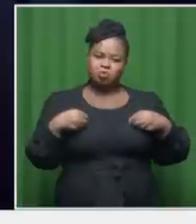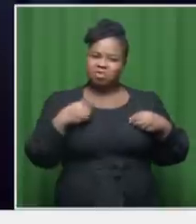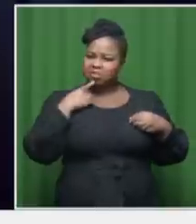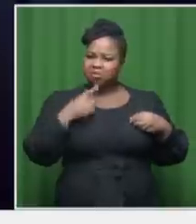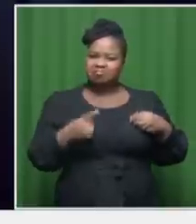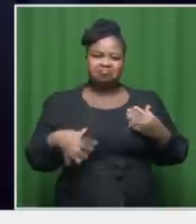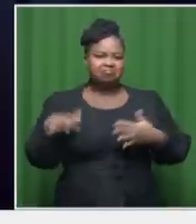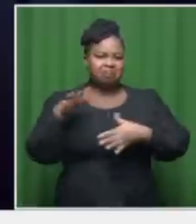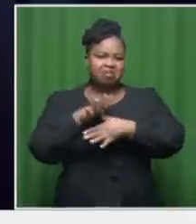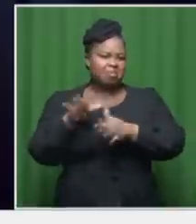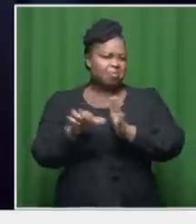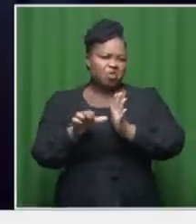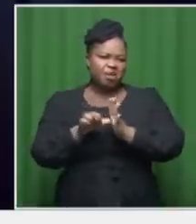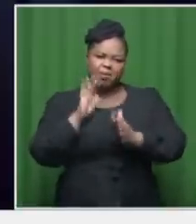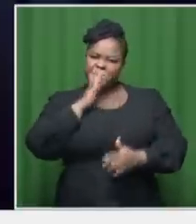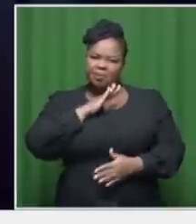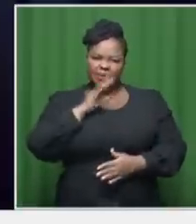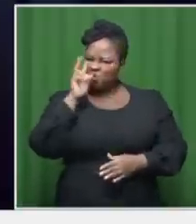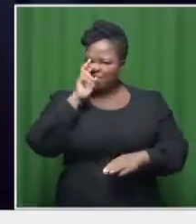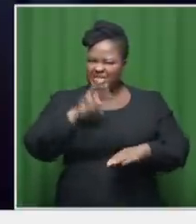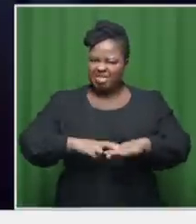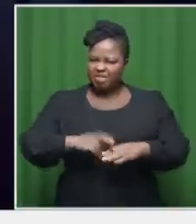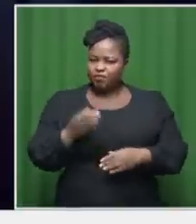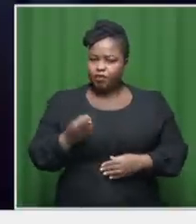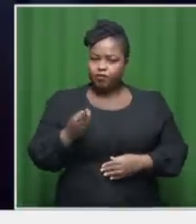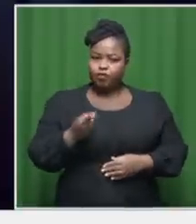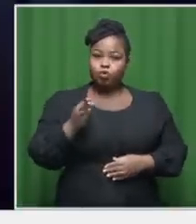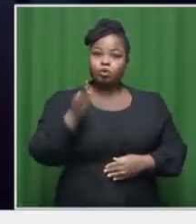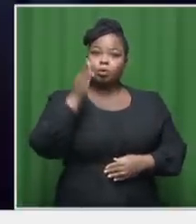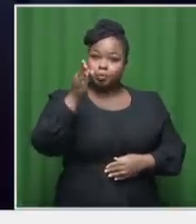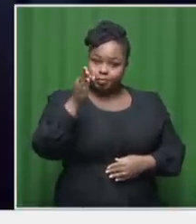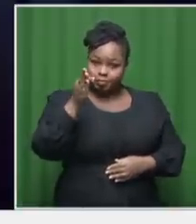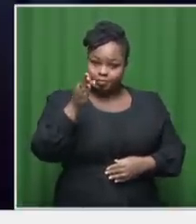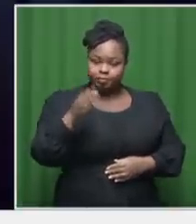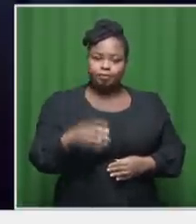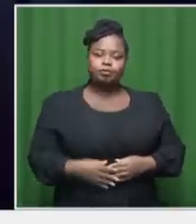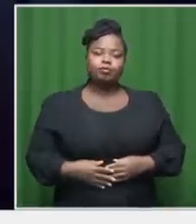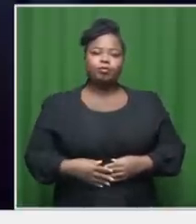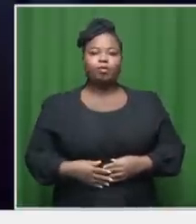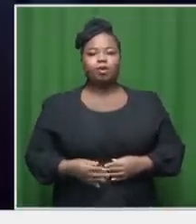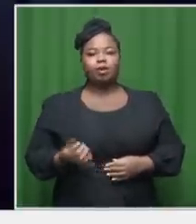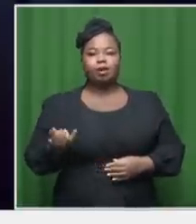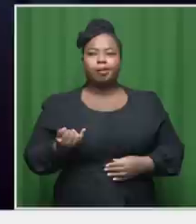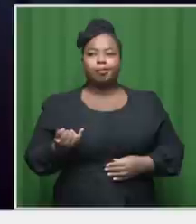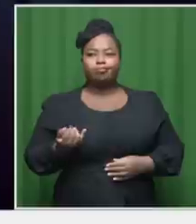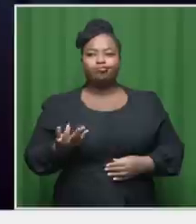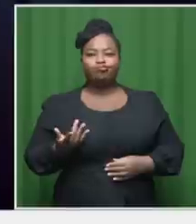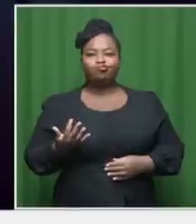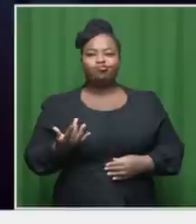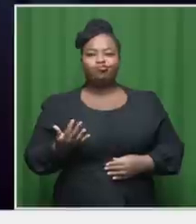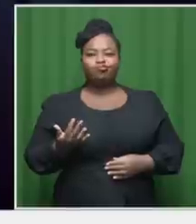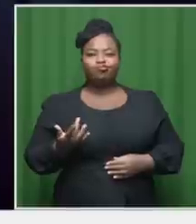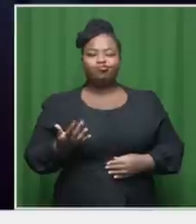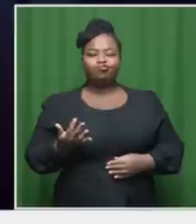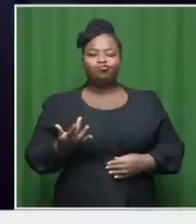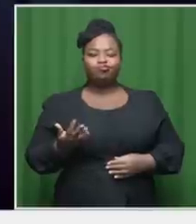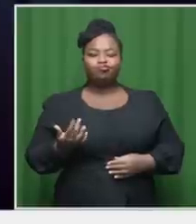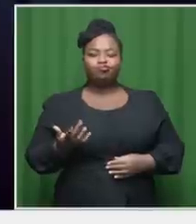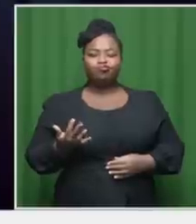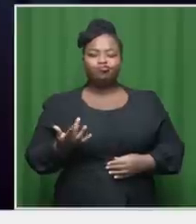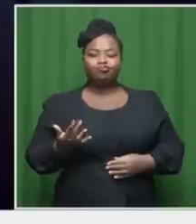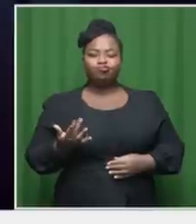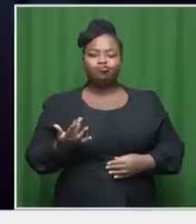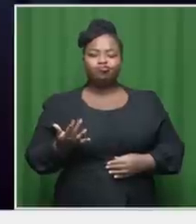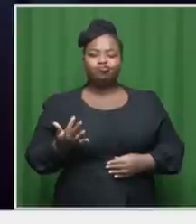non-core, that we will no longer need going forward. Looking at certain,